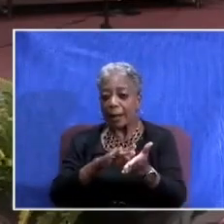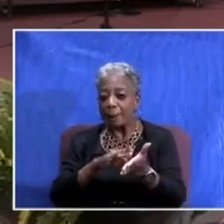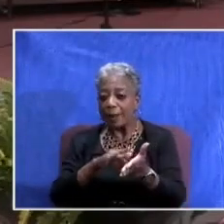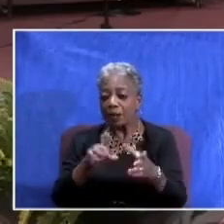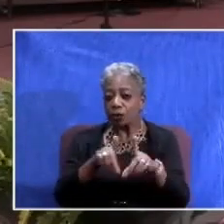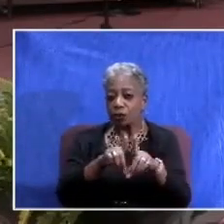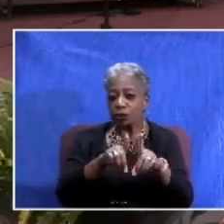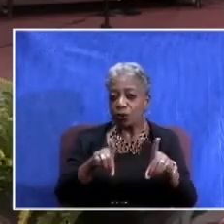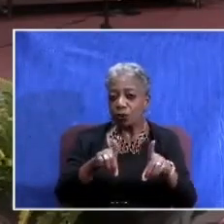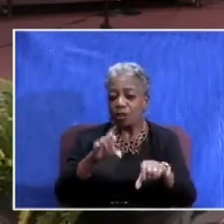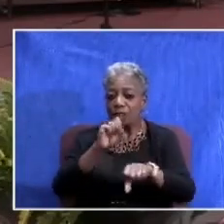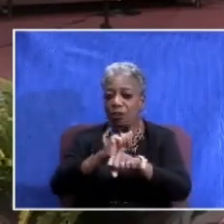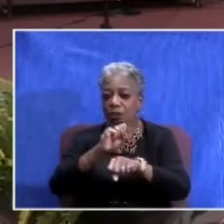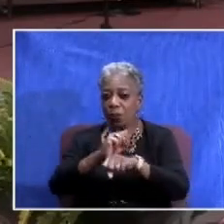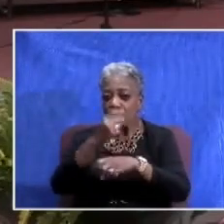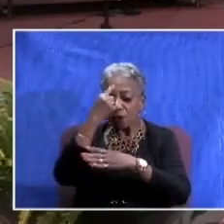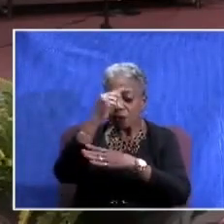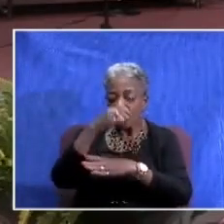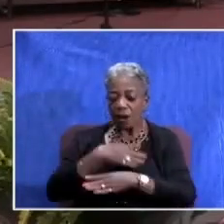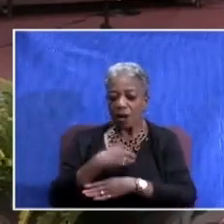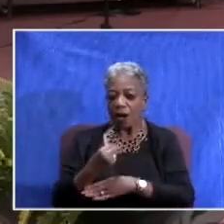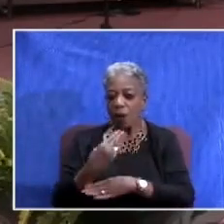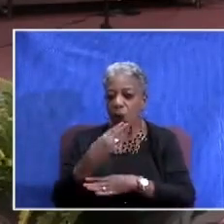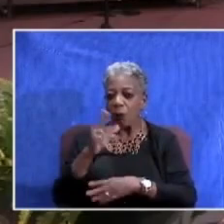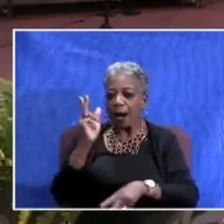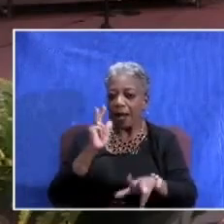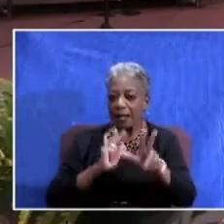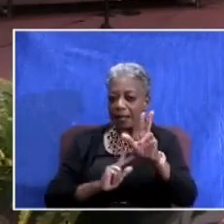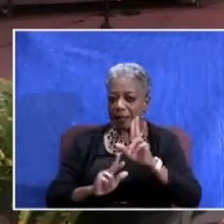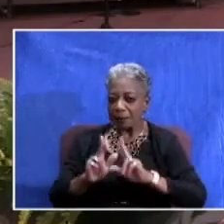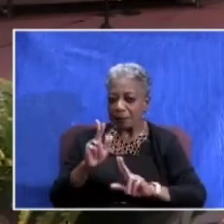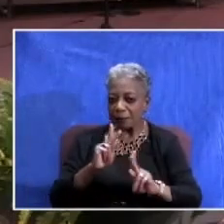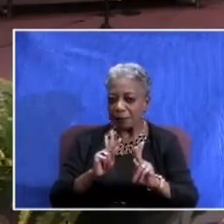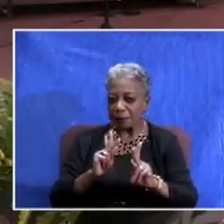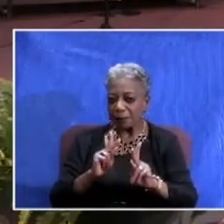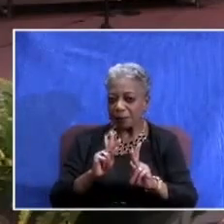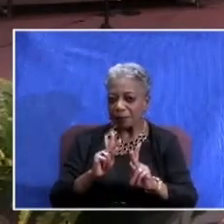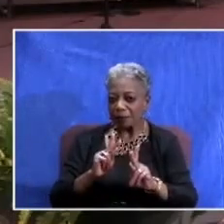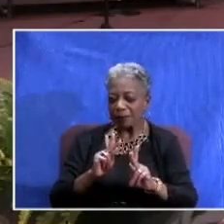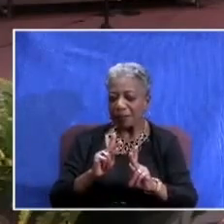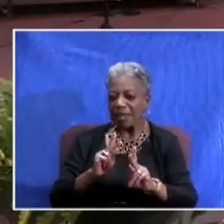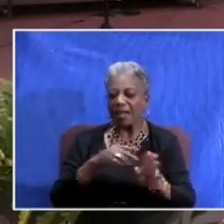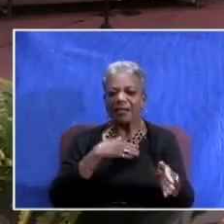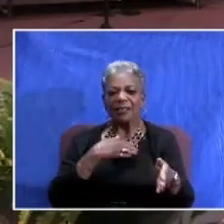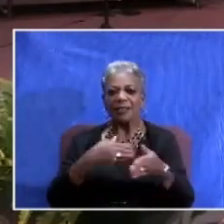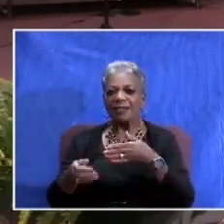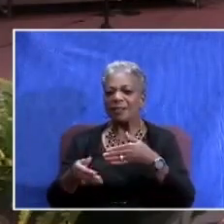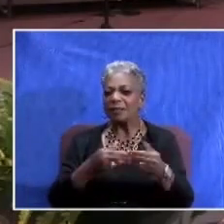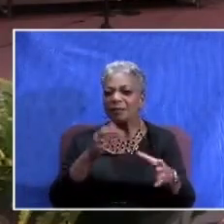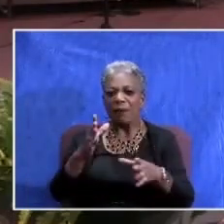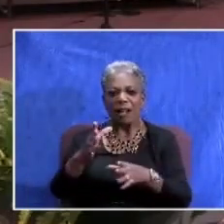only to go work for somebody else because it's, I don't mind you getting your stuff as long as I'm on top.